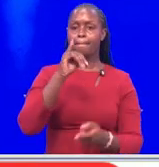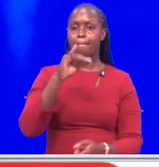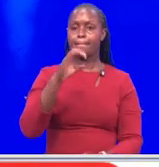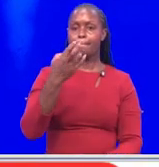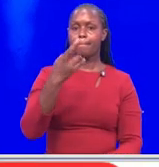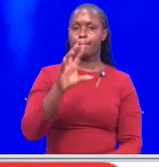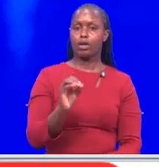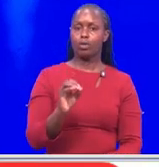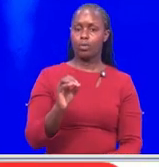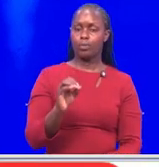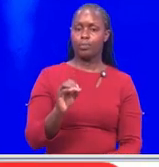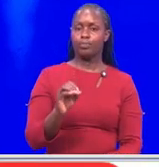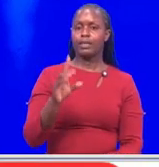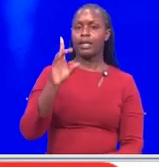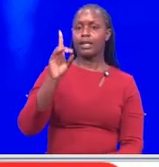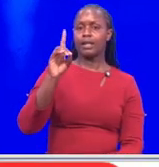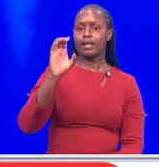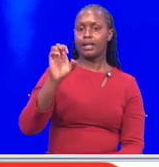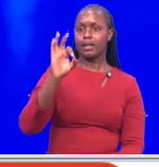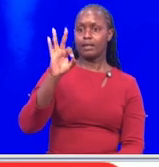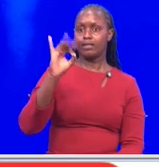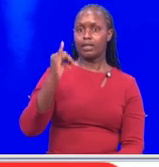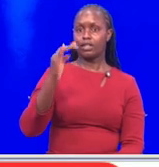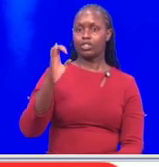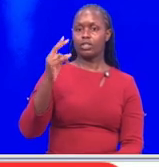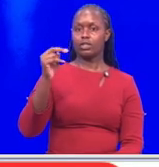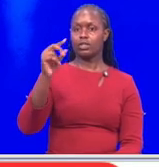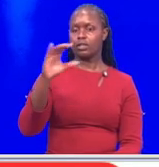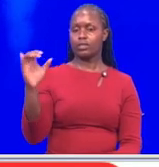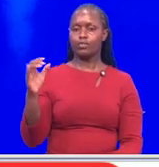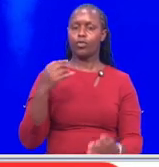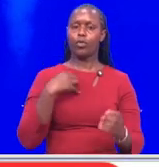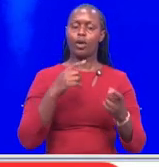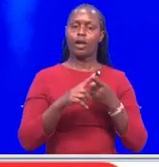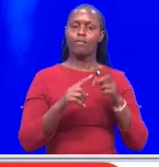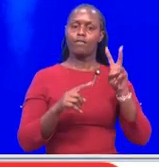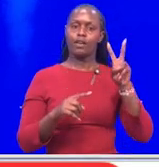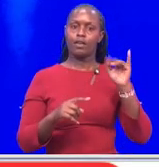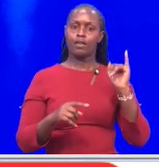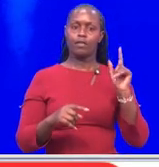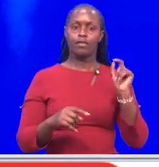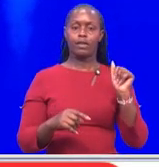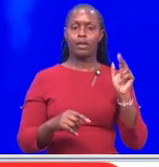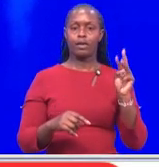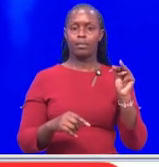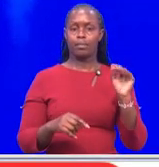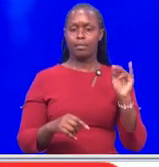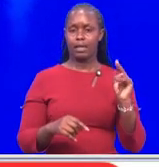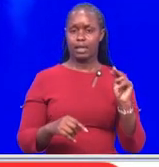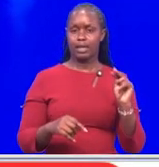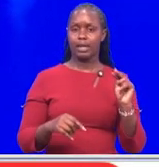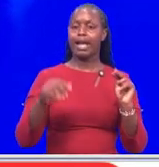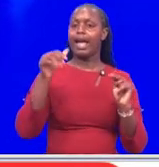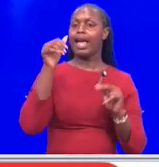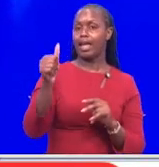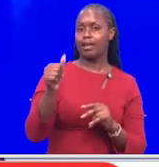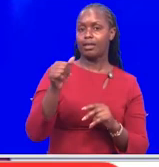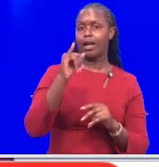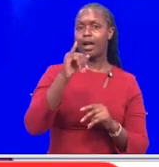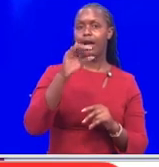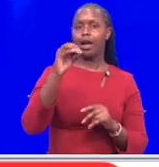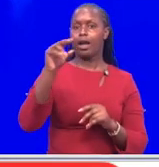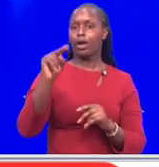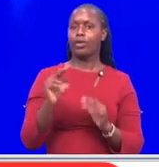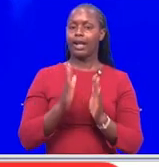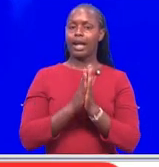and mostly looking at vitamin A, iron, and iodine. And for your information, at by that survey